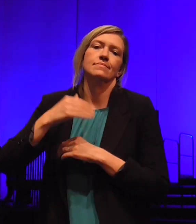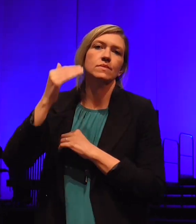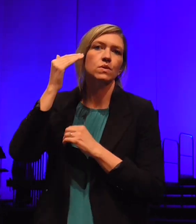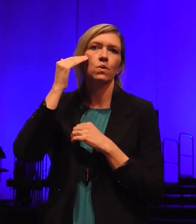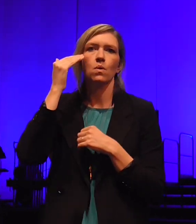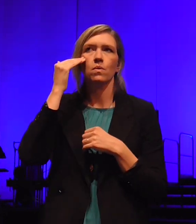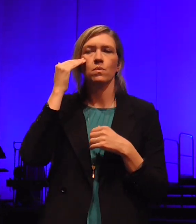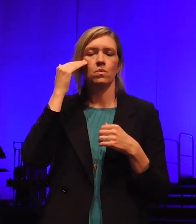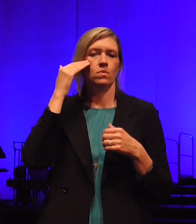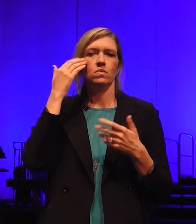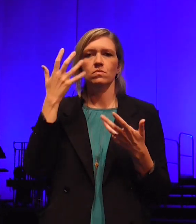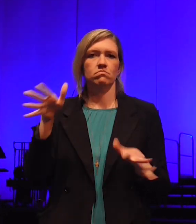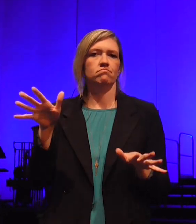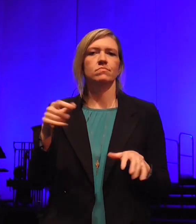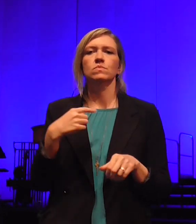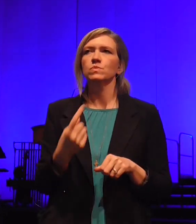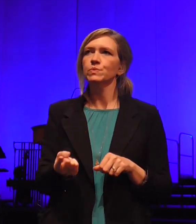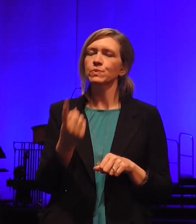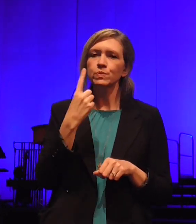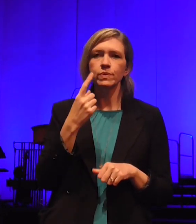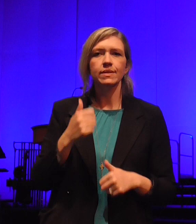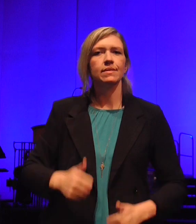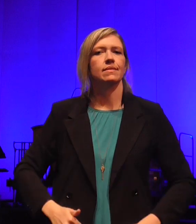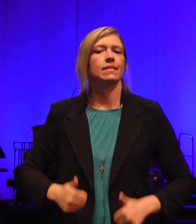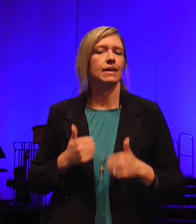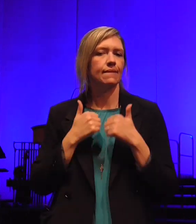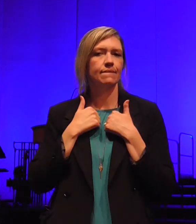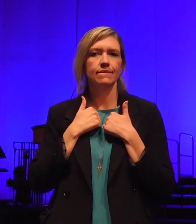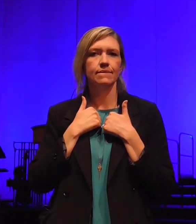Knowing there is one life,